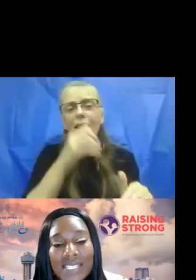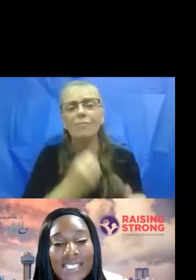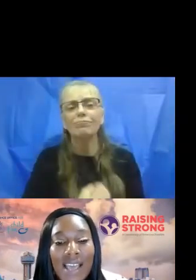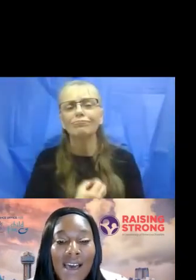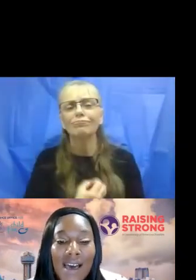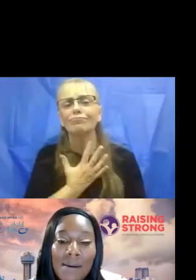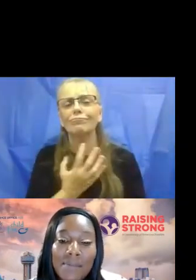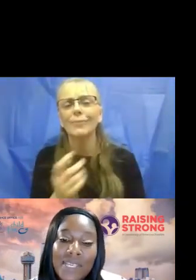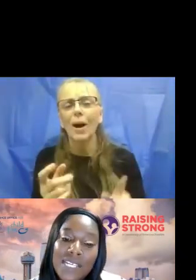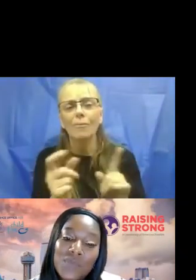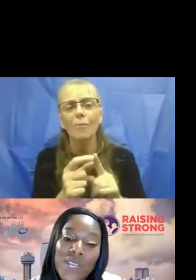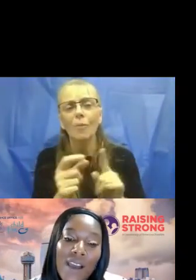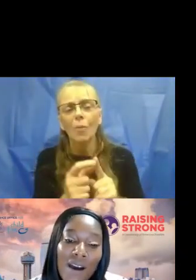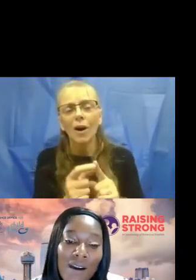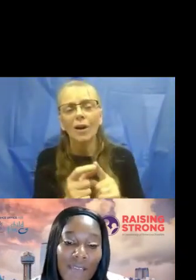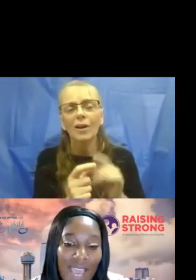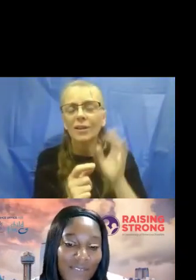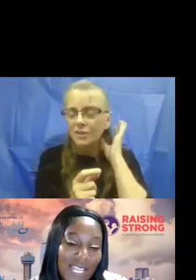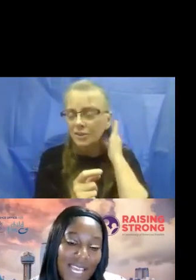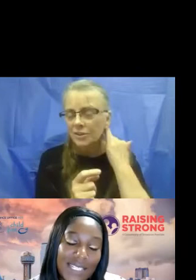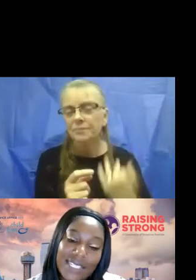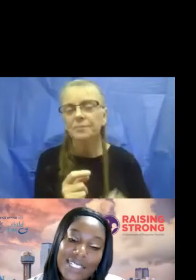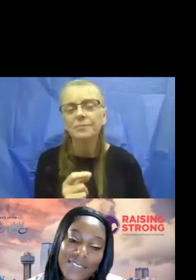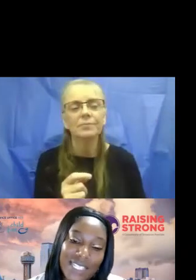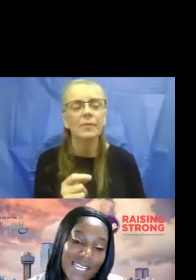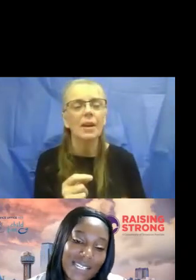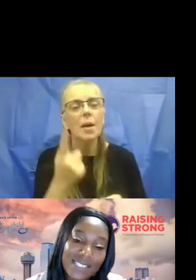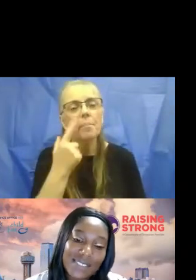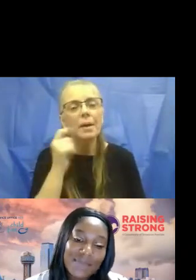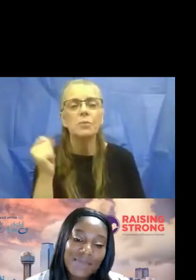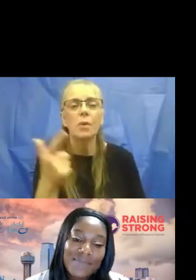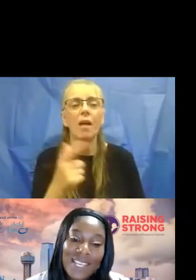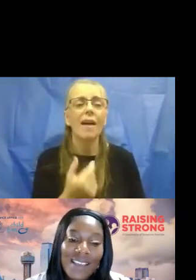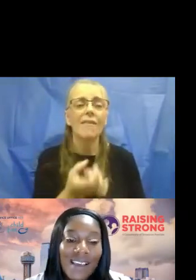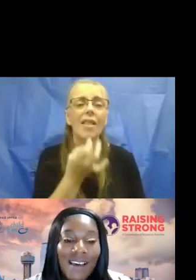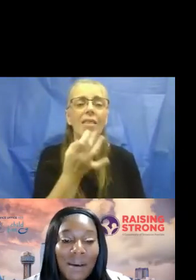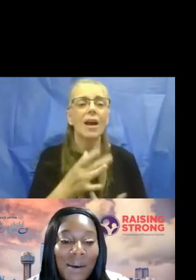with us because we all have a light that lives in us.